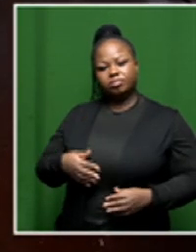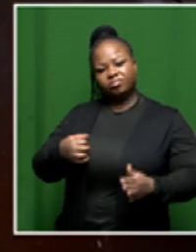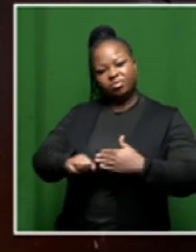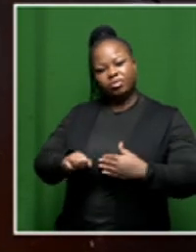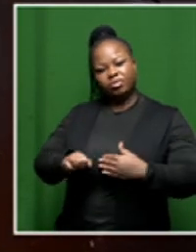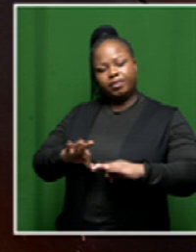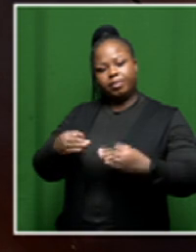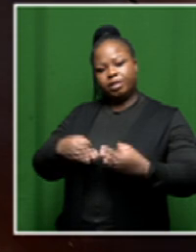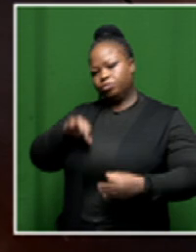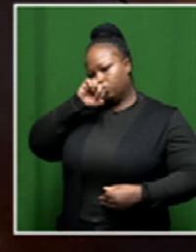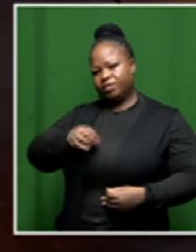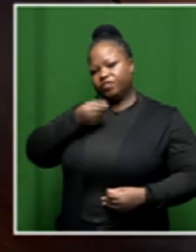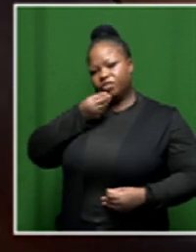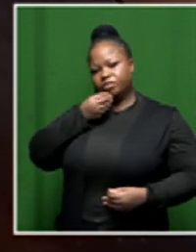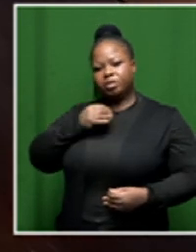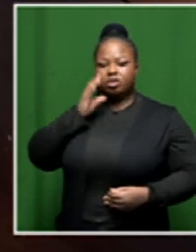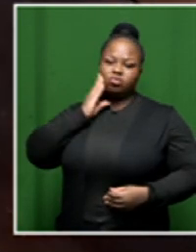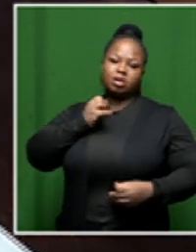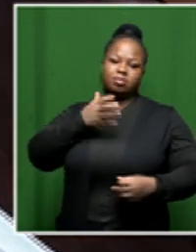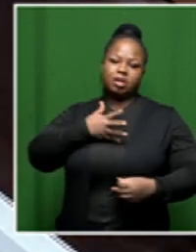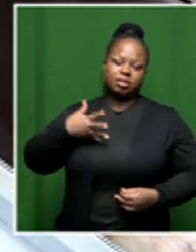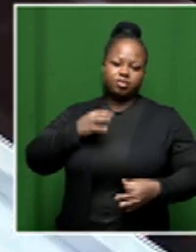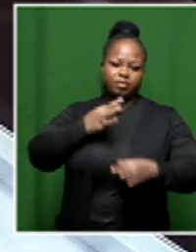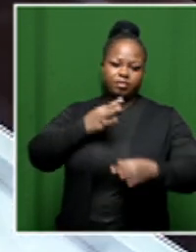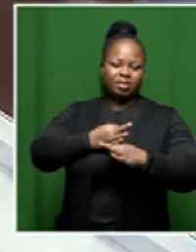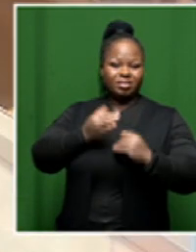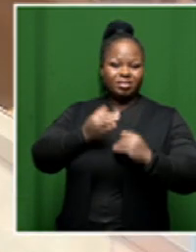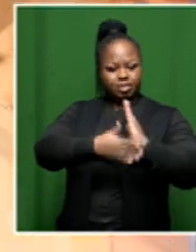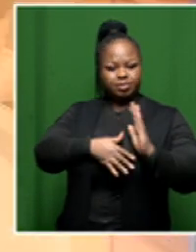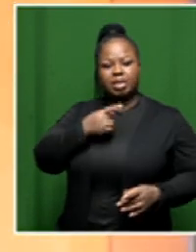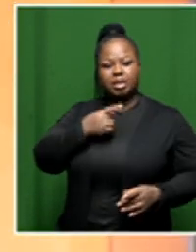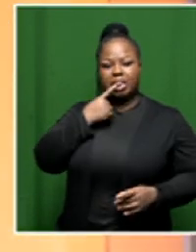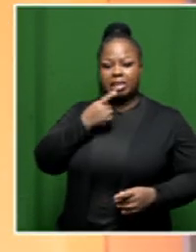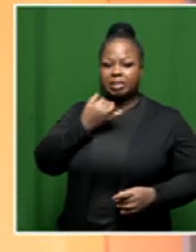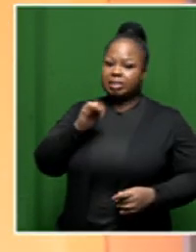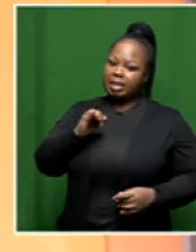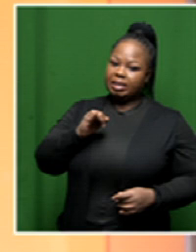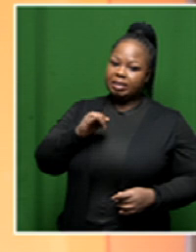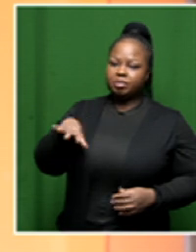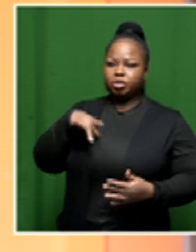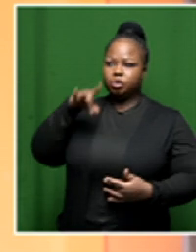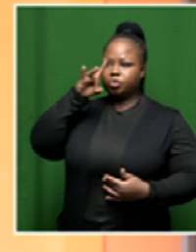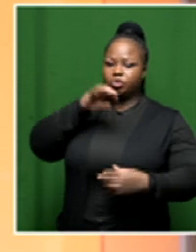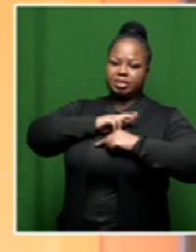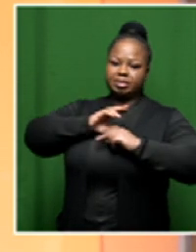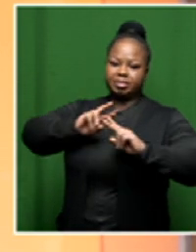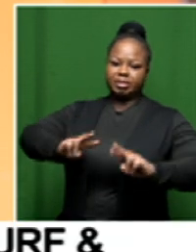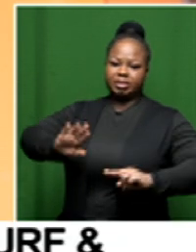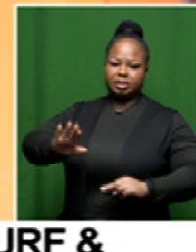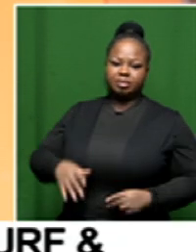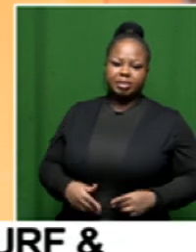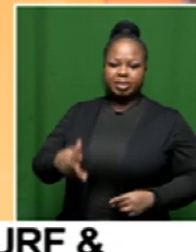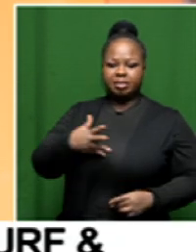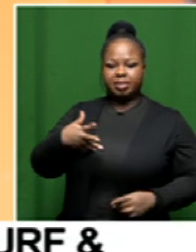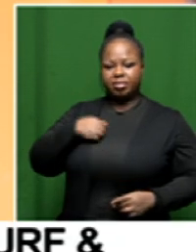Okay. My grandmother, from my father's side, loved food. I can actually still taste the food. May her soul rest in peace. Yeah. My